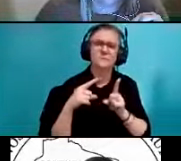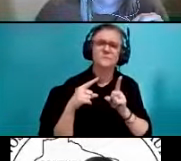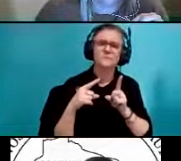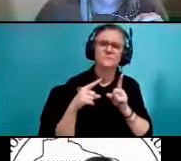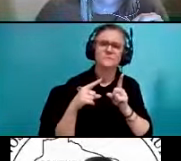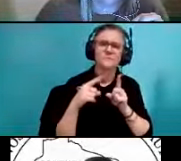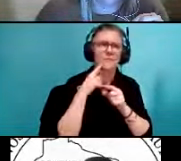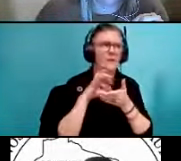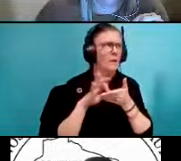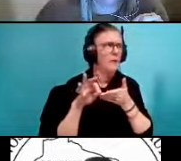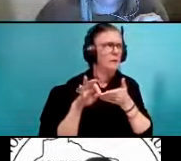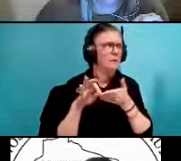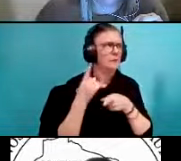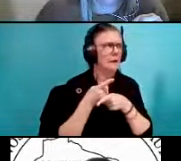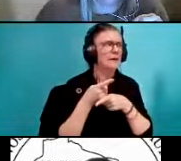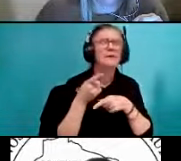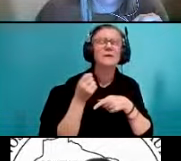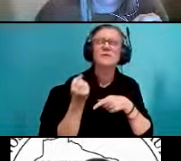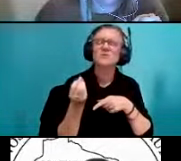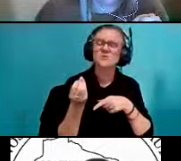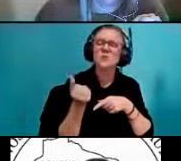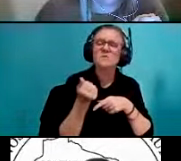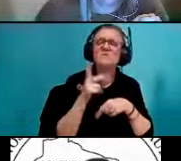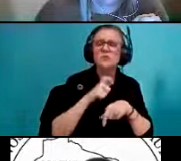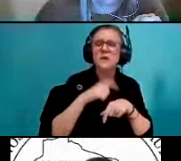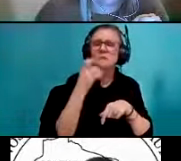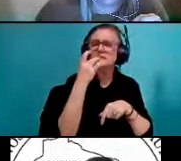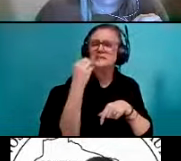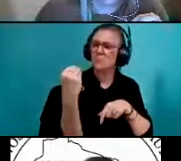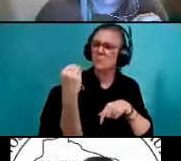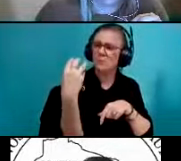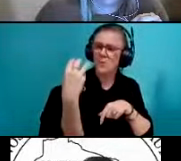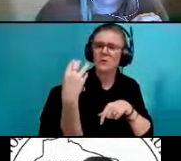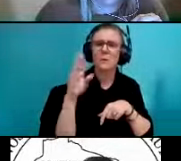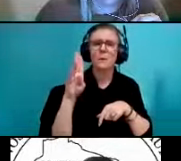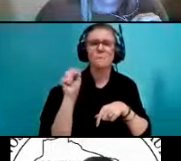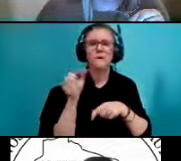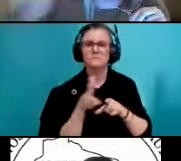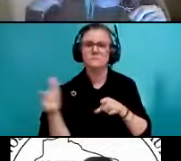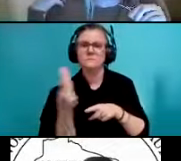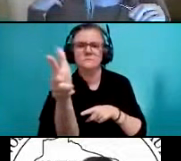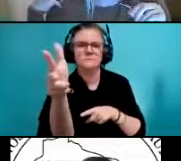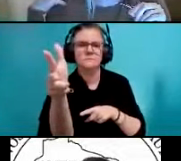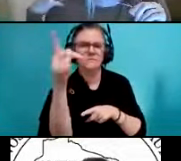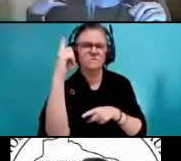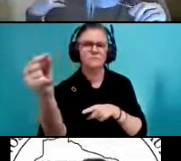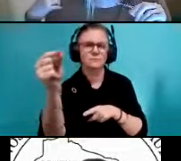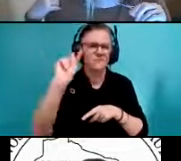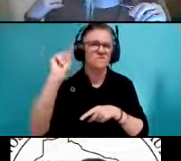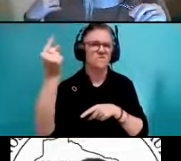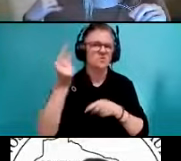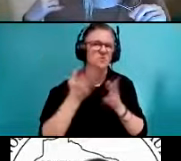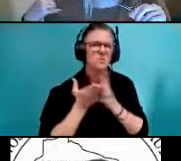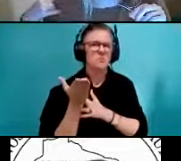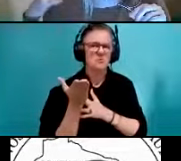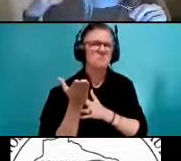right. And so there, you know, if you time the signals right and give the bus some signal priority, you might be able to get through there without